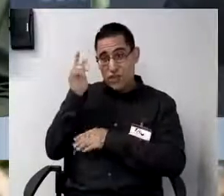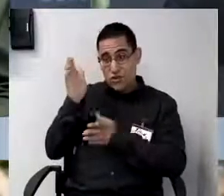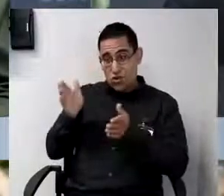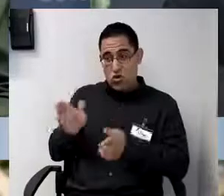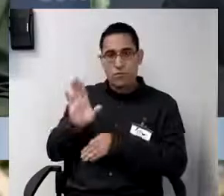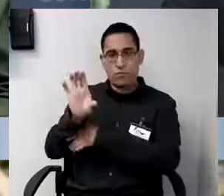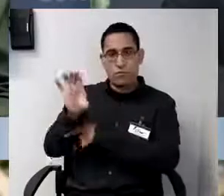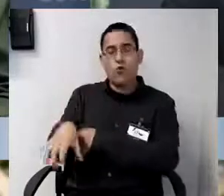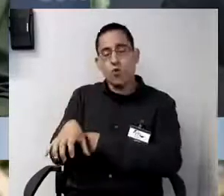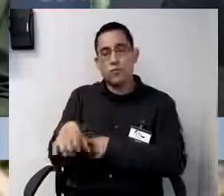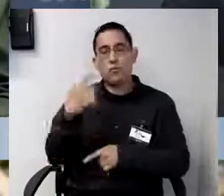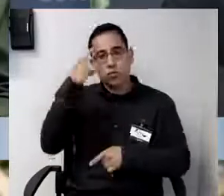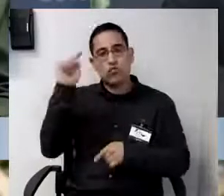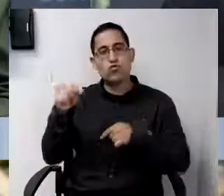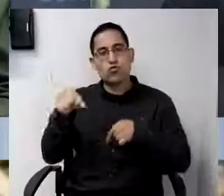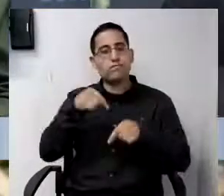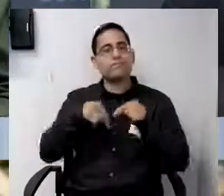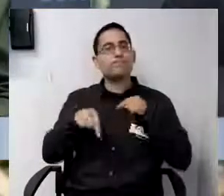currently statewide